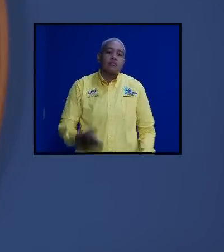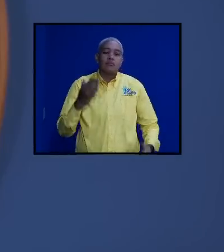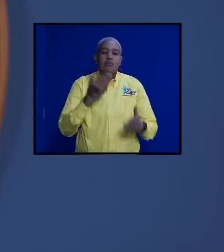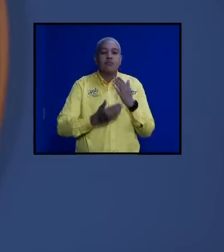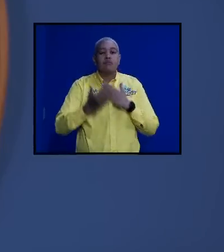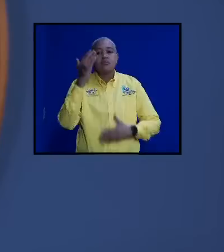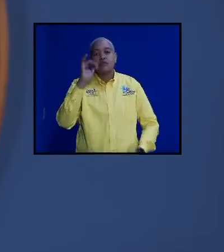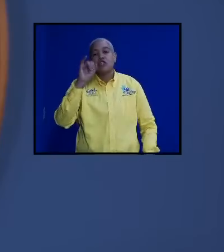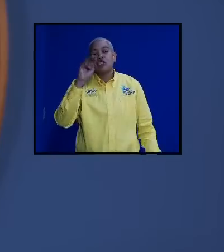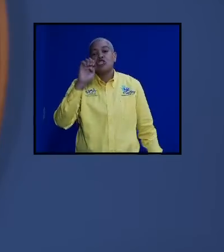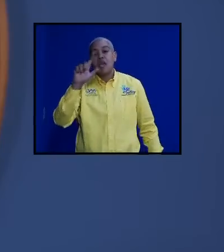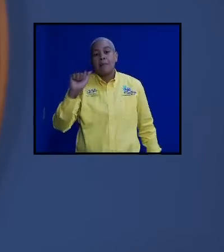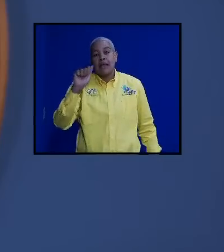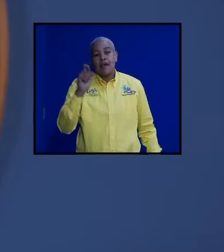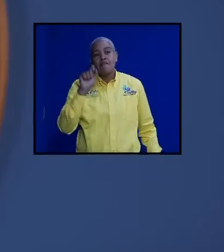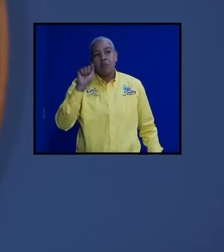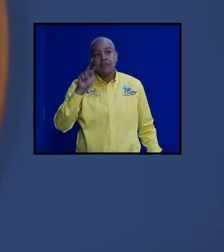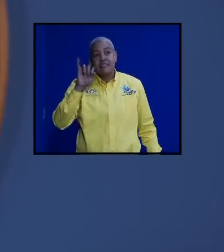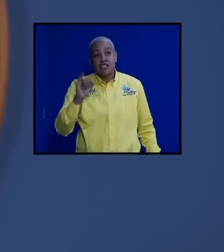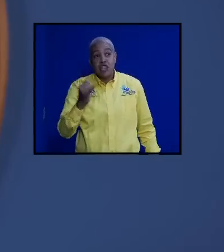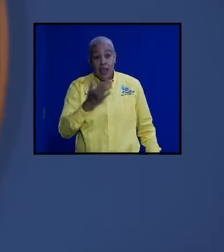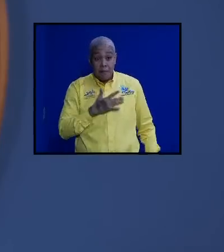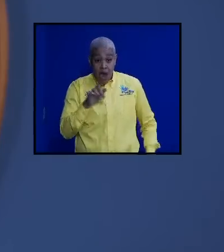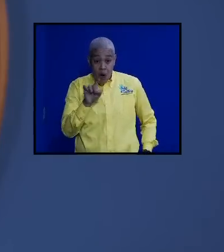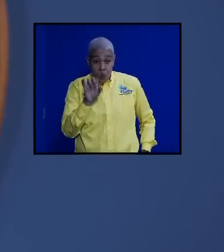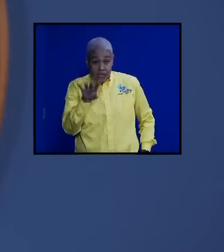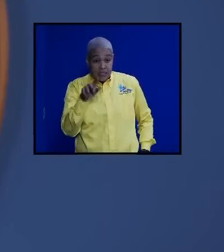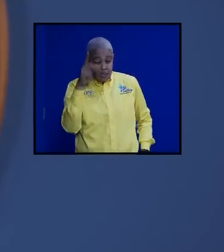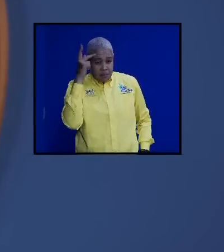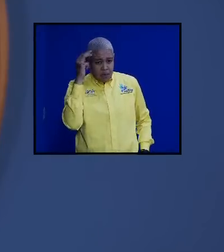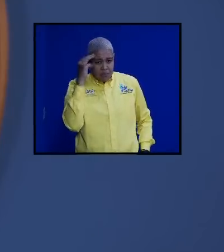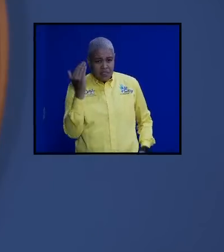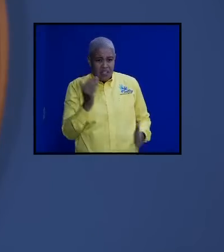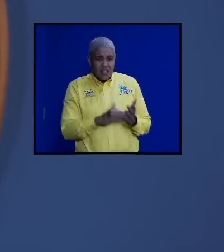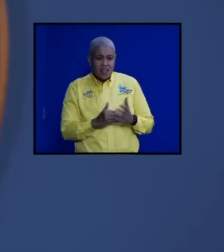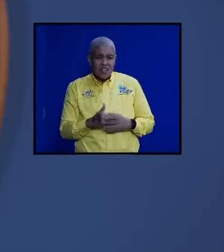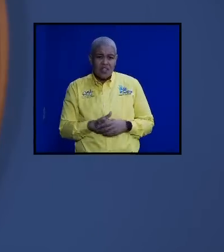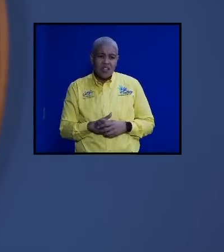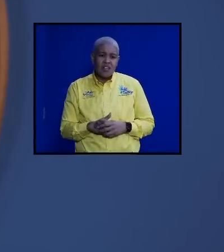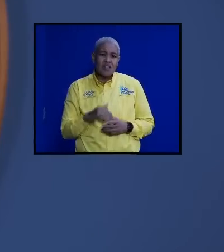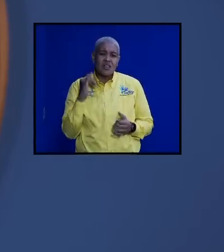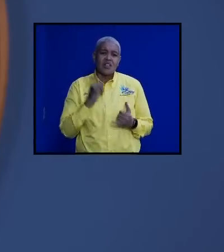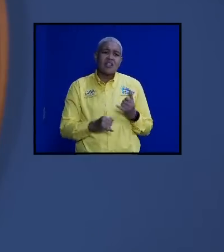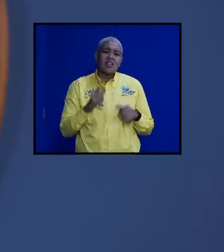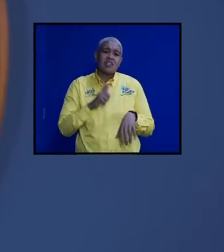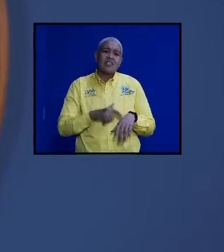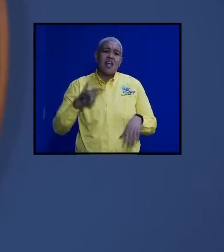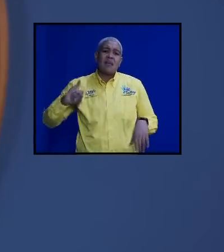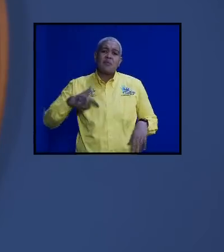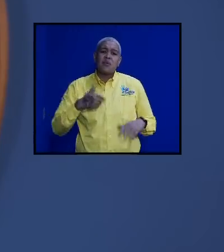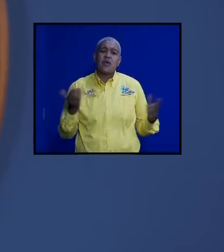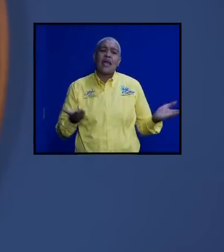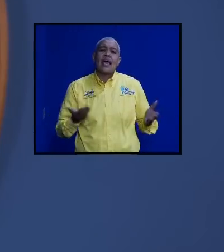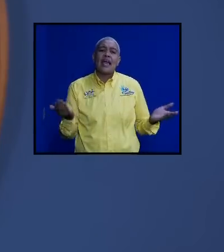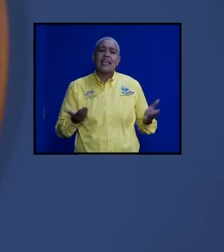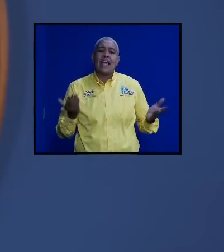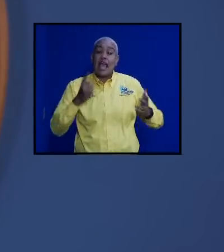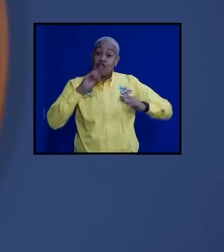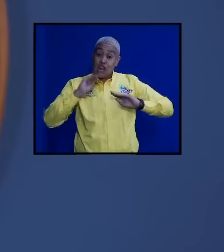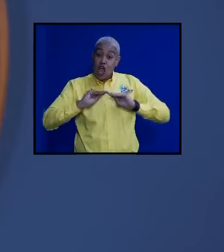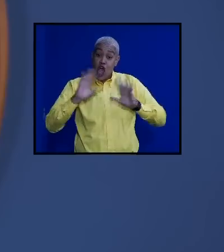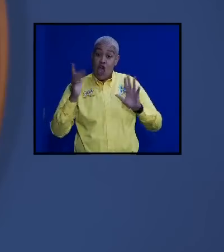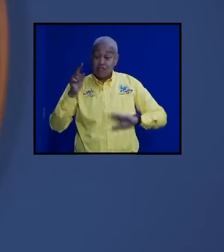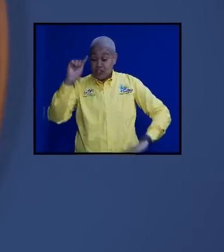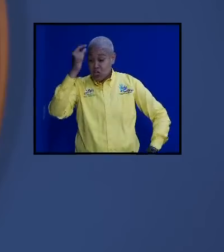Jamila from TVJ. Thanks. My question is to the PM again. The last time we were here, it was obvious that